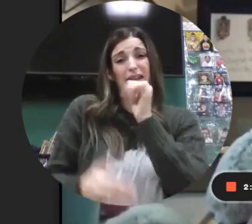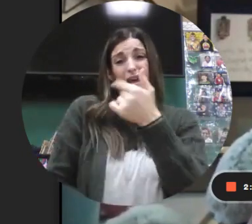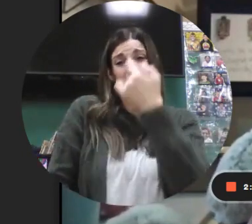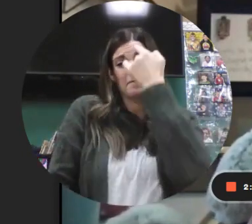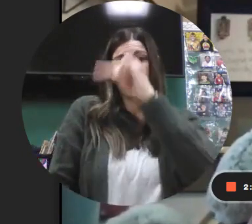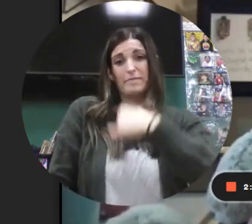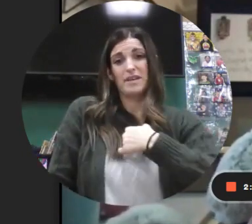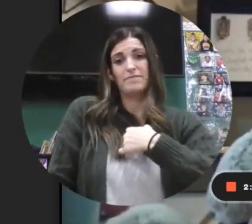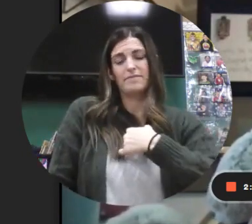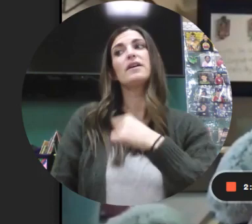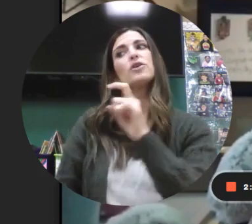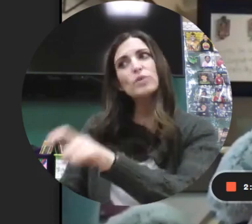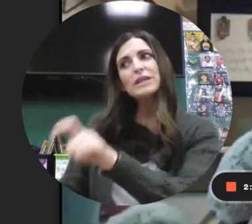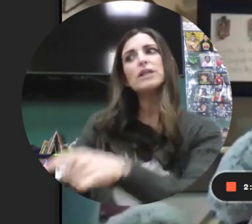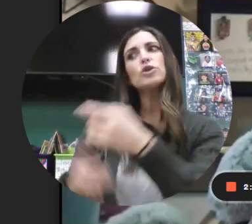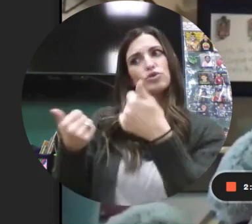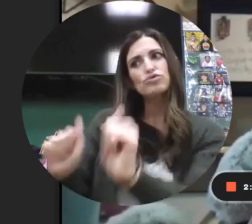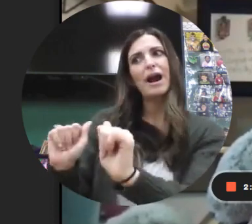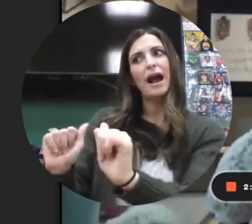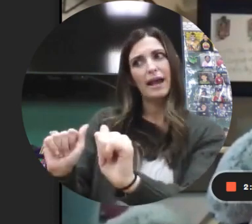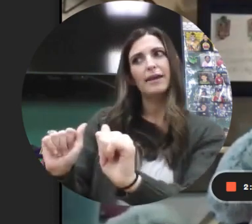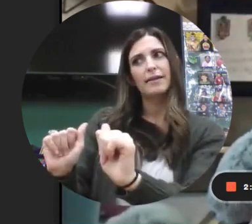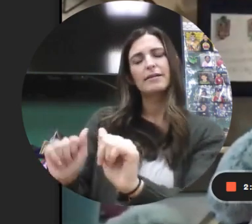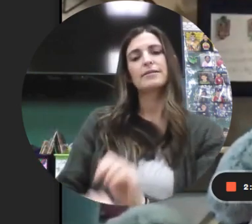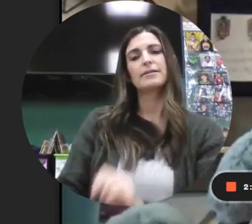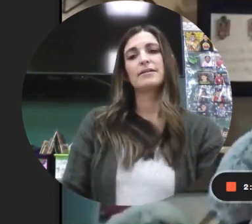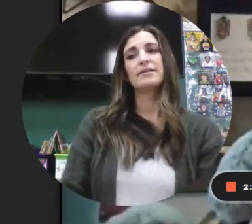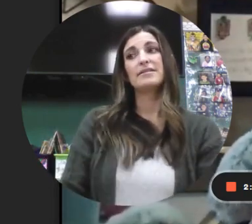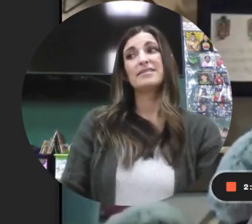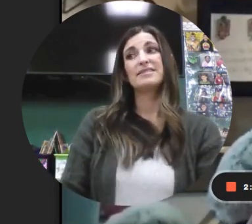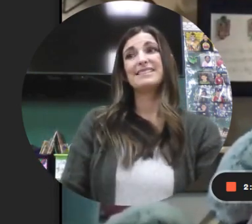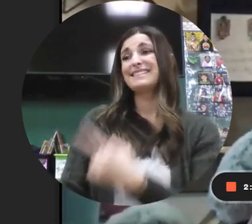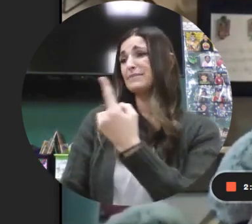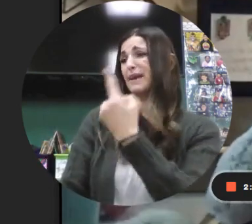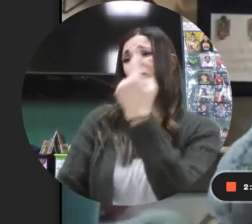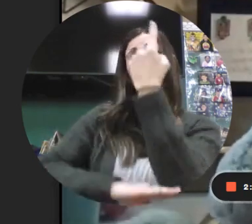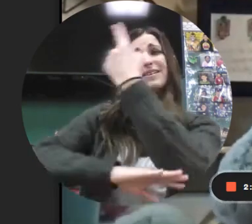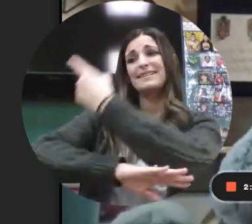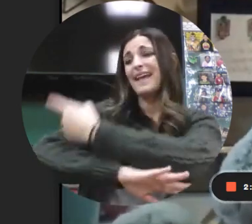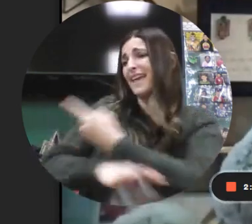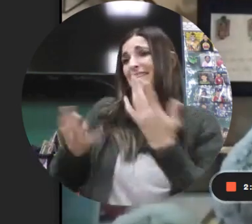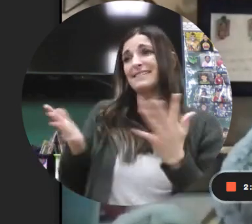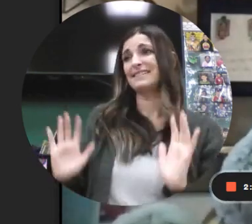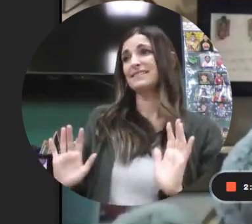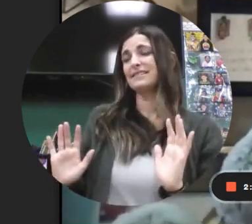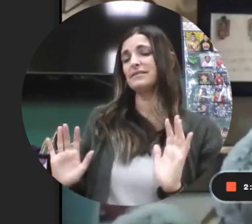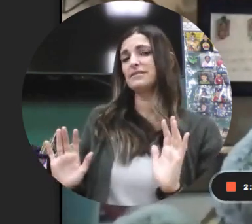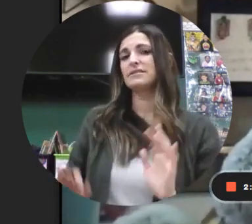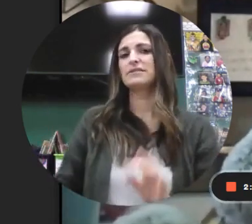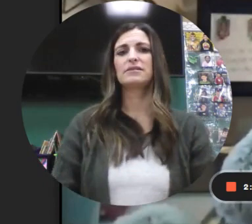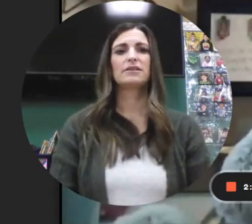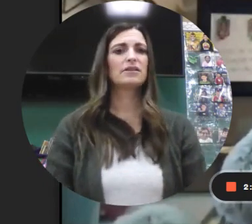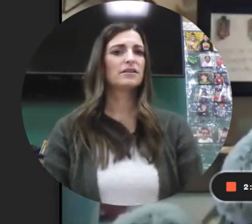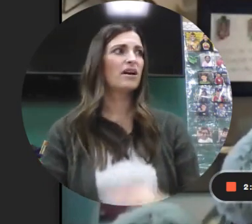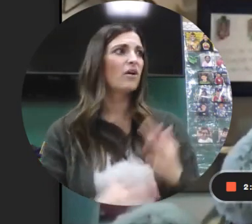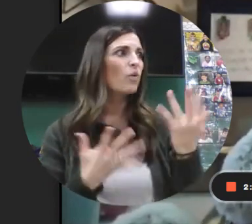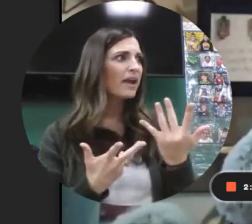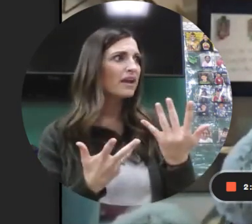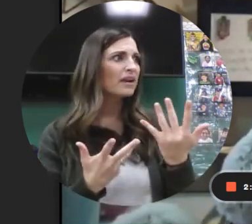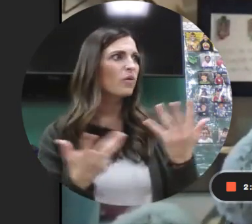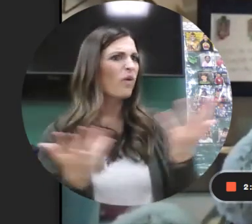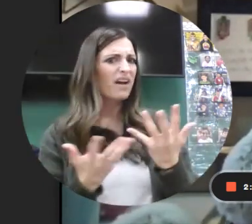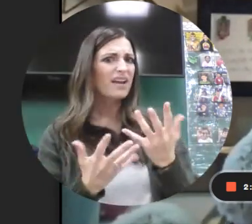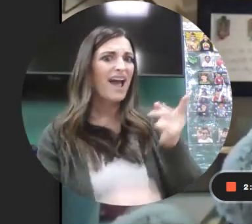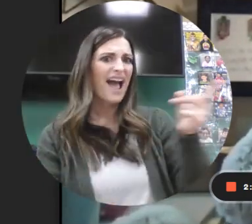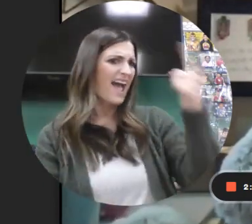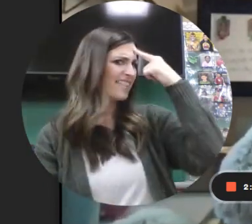"You have to give it a chance," Mom replied. "It's only been a day." "Wait, what?" That wasn't what I